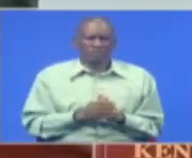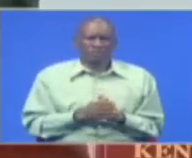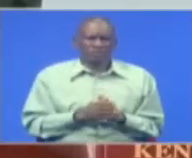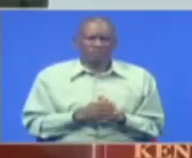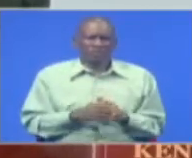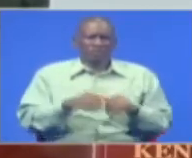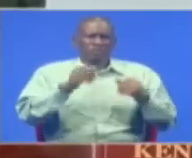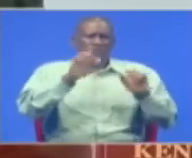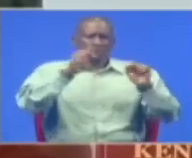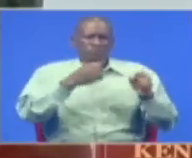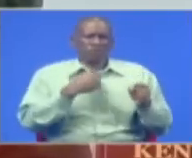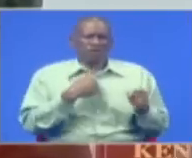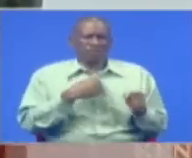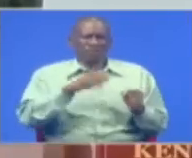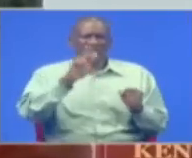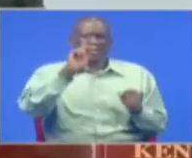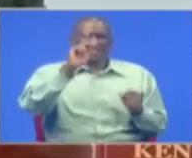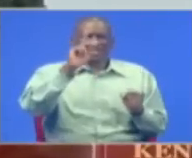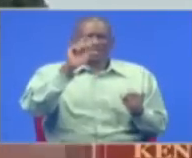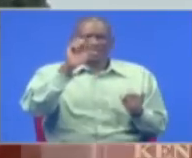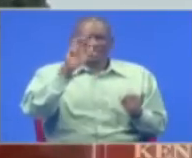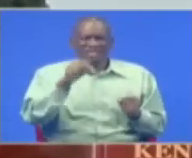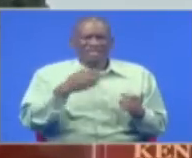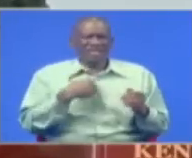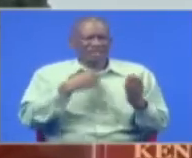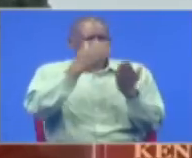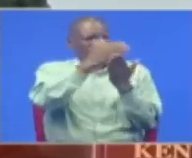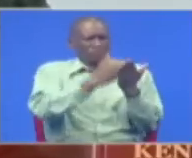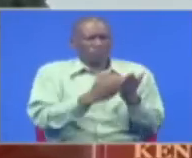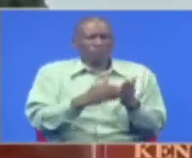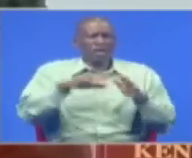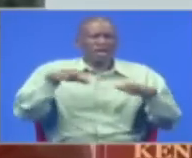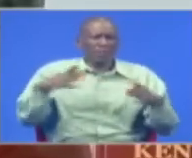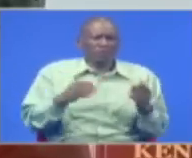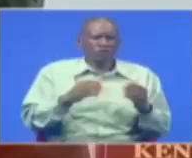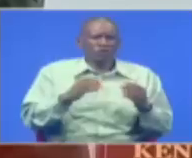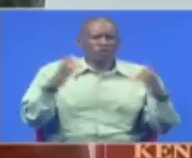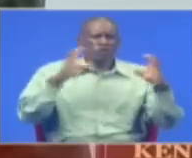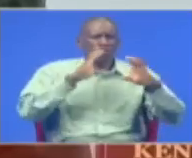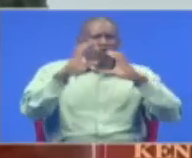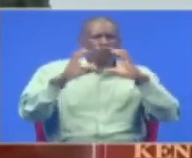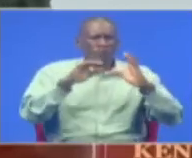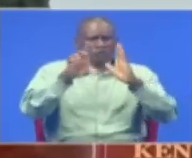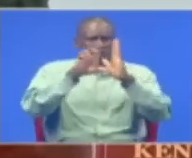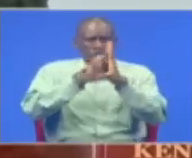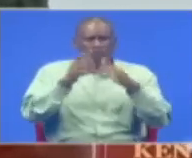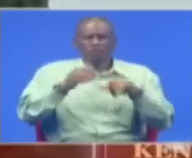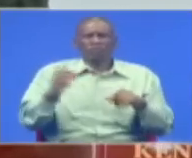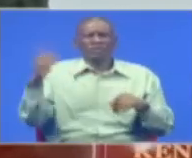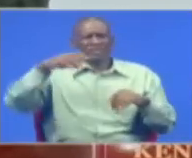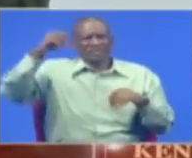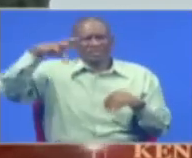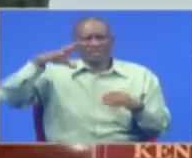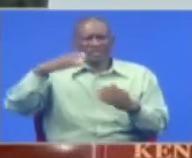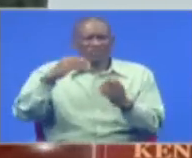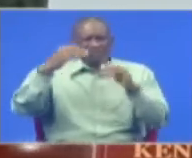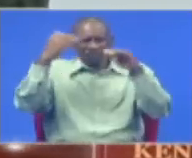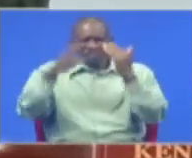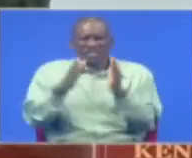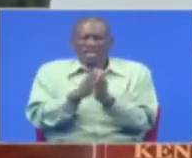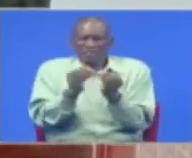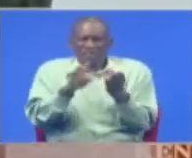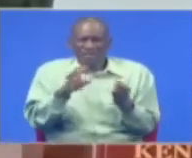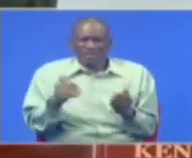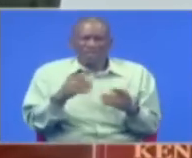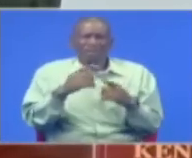We have KTN running a program on communications law from Daystar University, and so on. But then